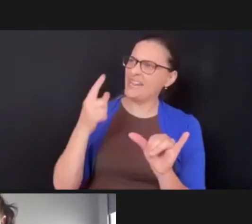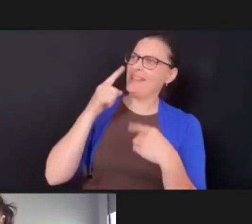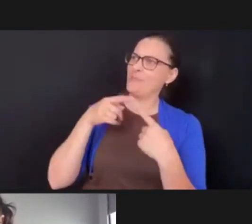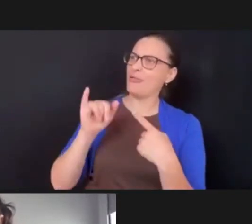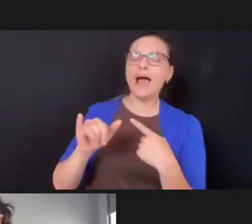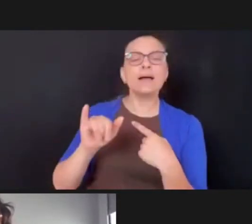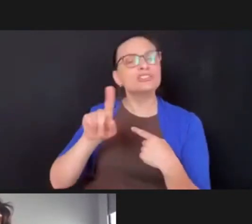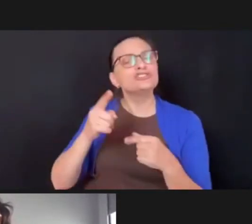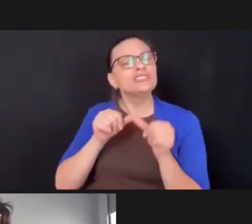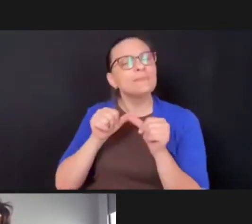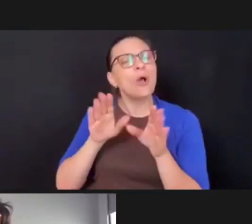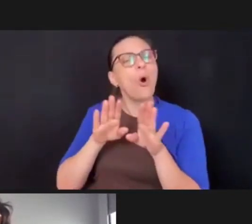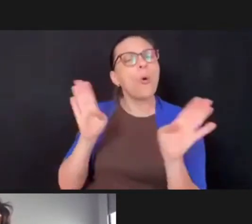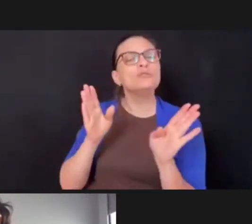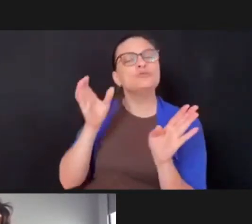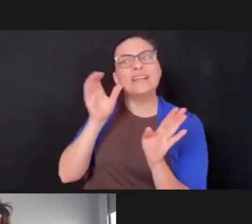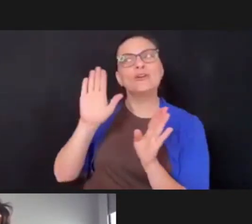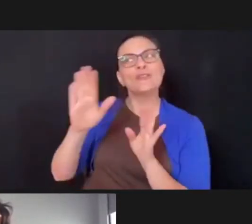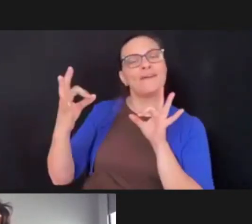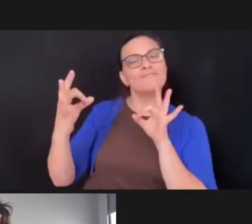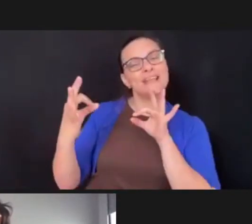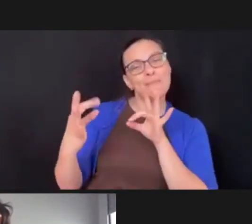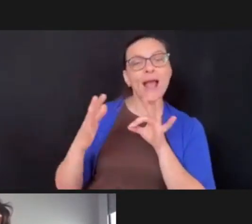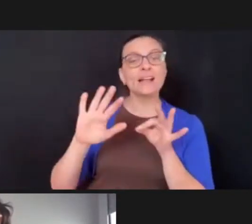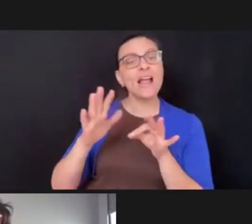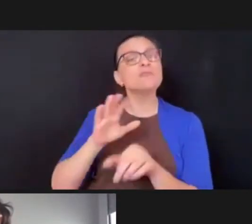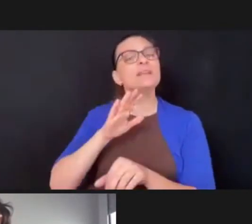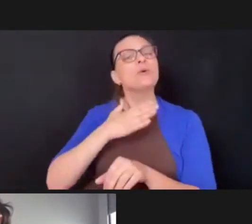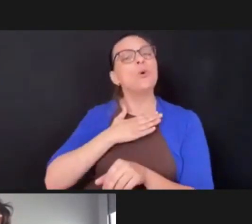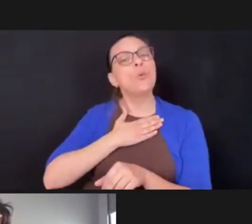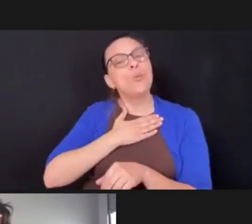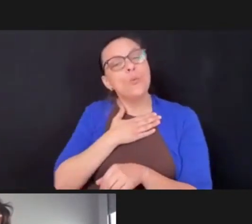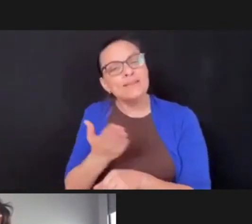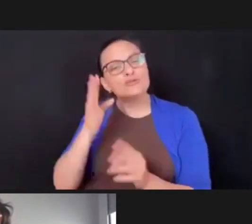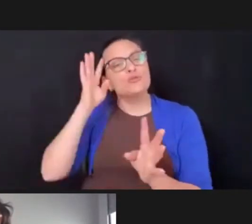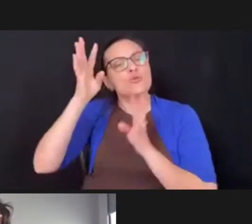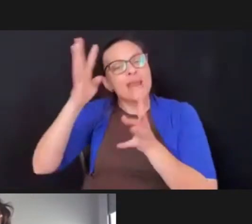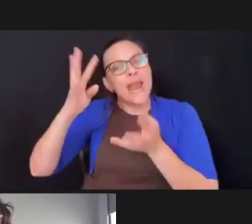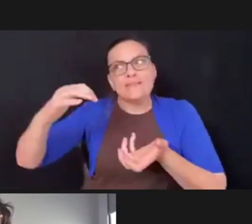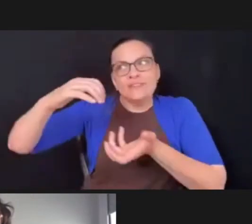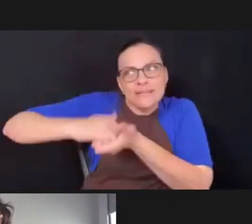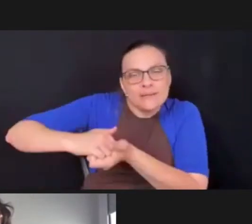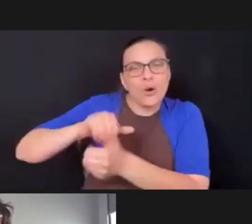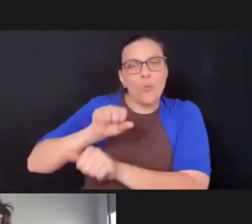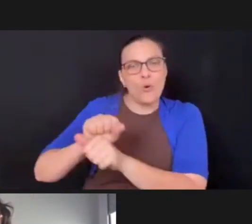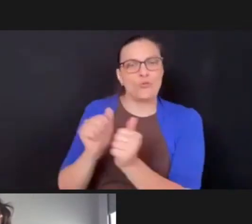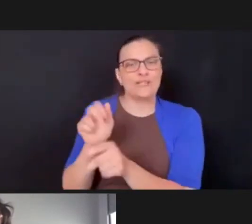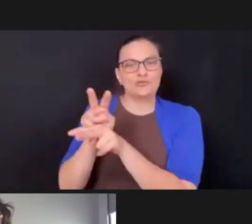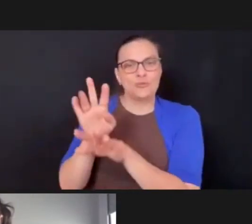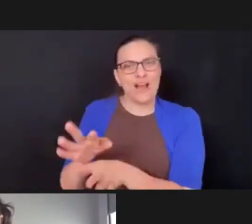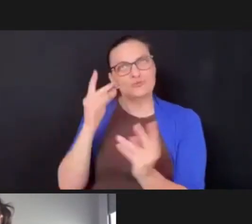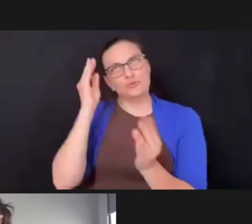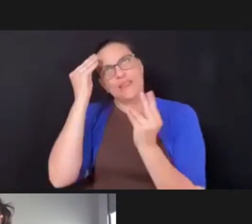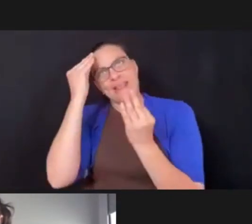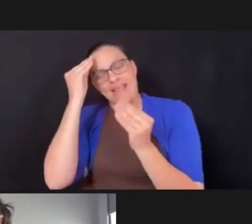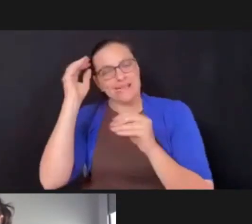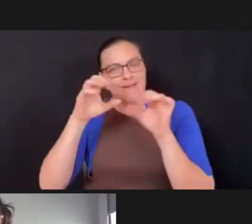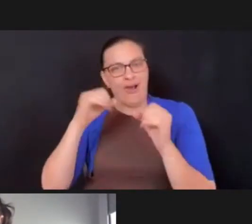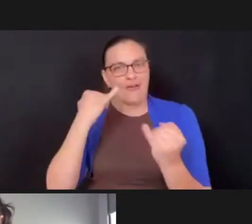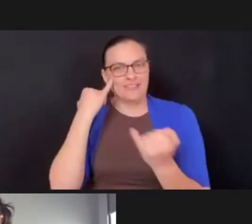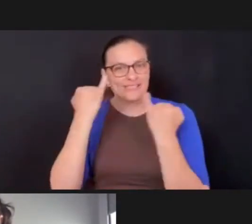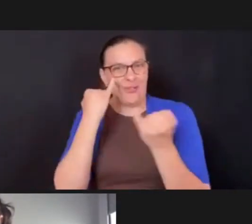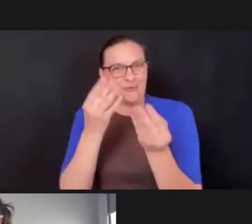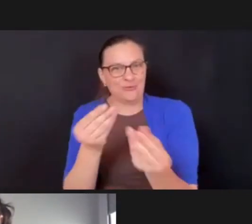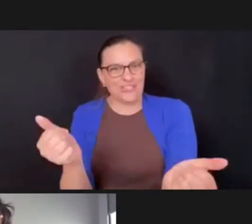to hearing that feedback and kind of being willing to work creatively with the supervisor to try and think of solutions. Again, I think most supervisors are going to be